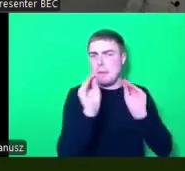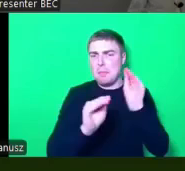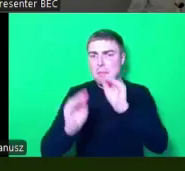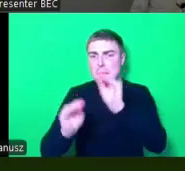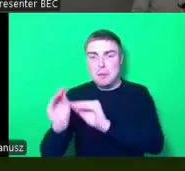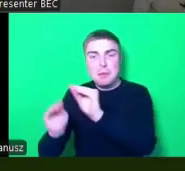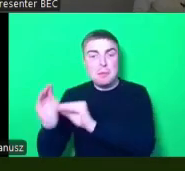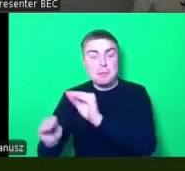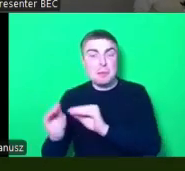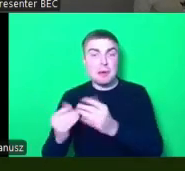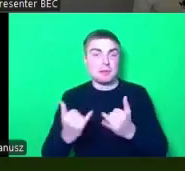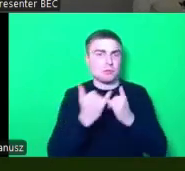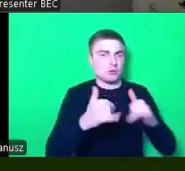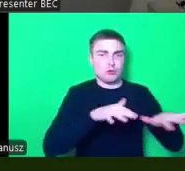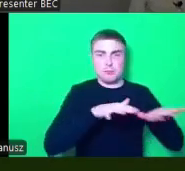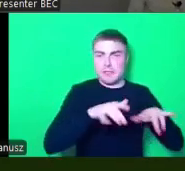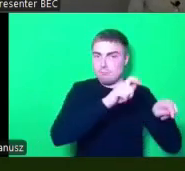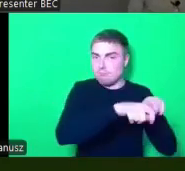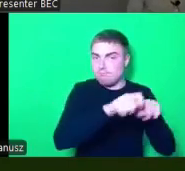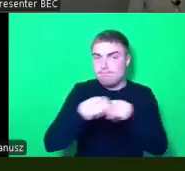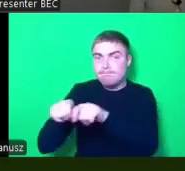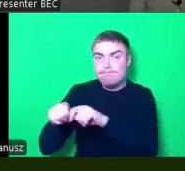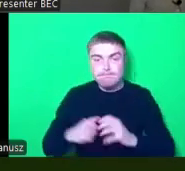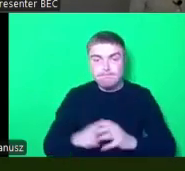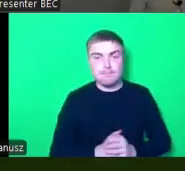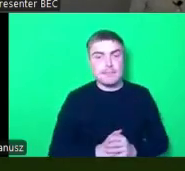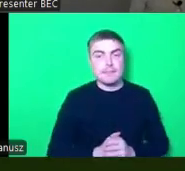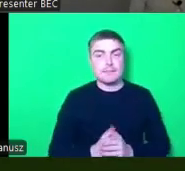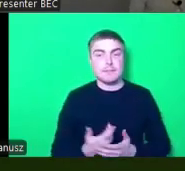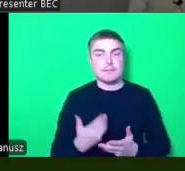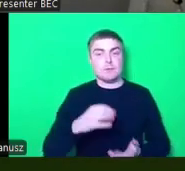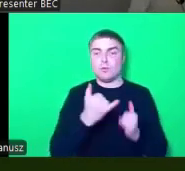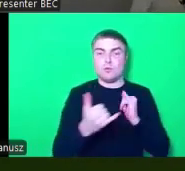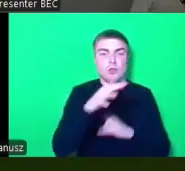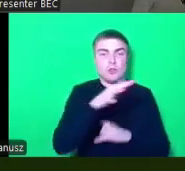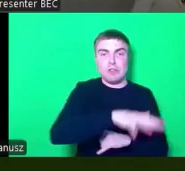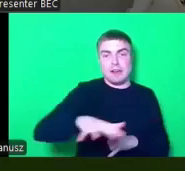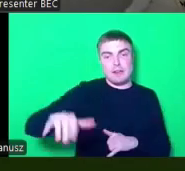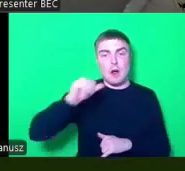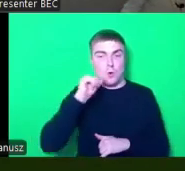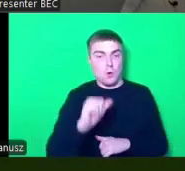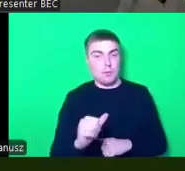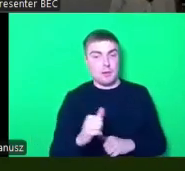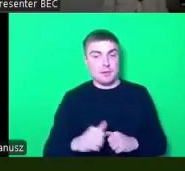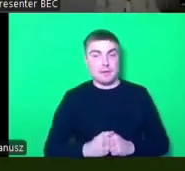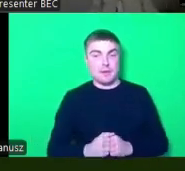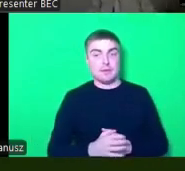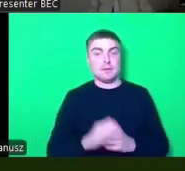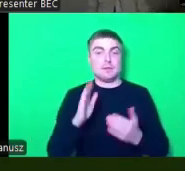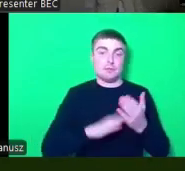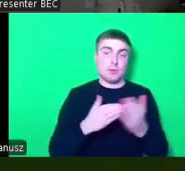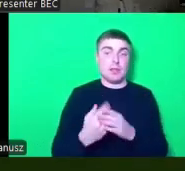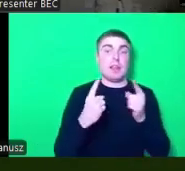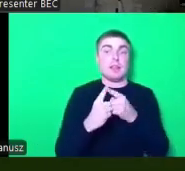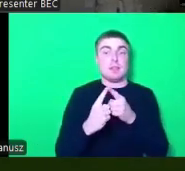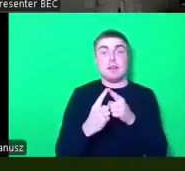different places in Europe, but also in older mature forests. So for example, here in Białowieża forest, we